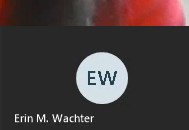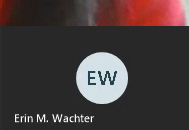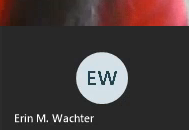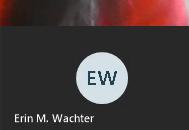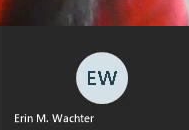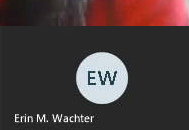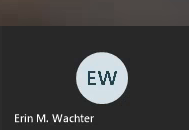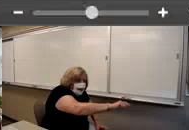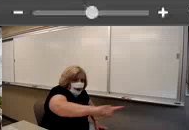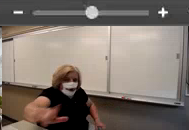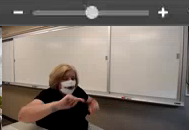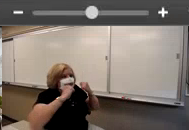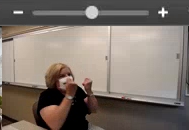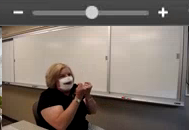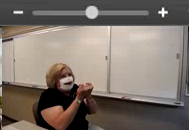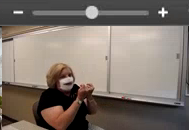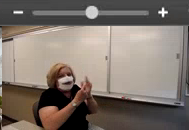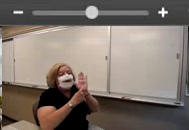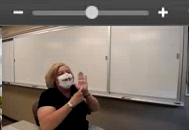just show real quick